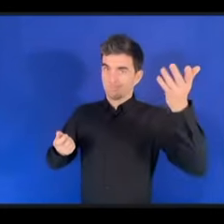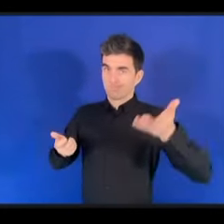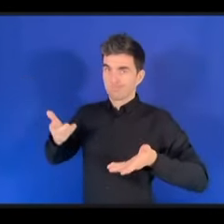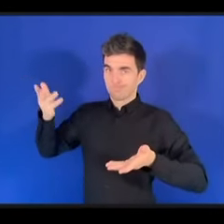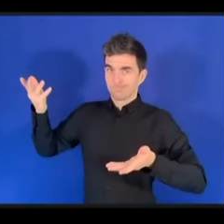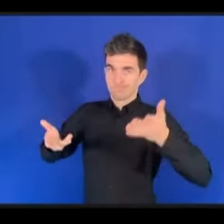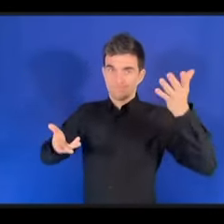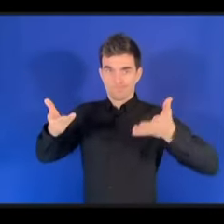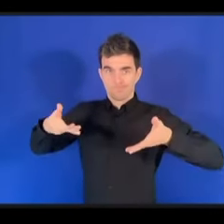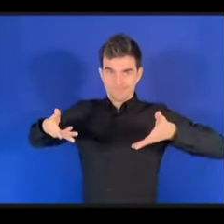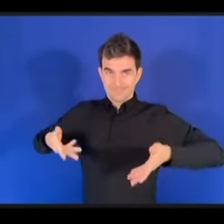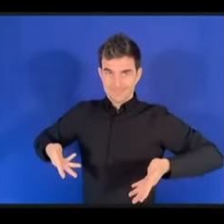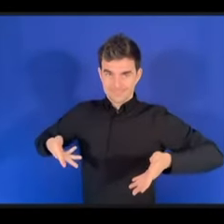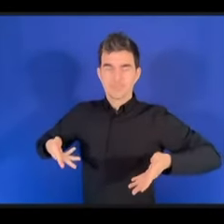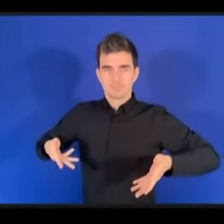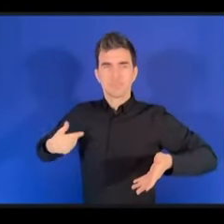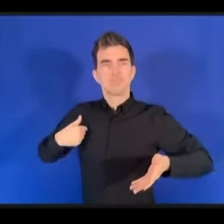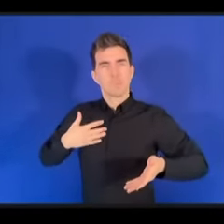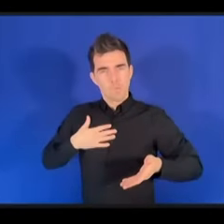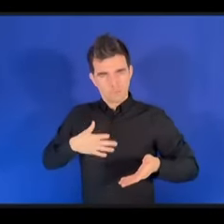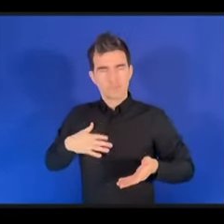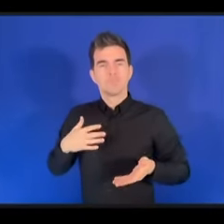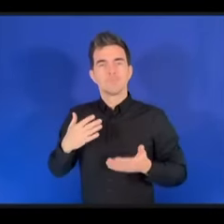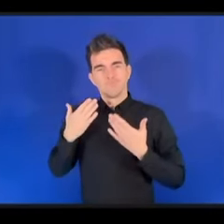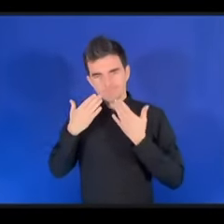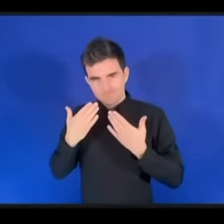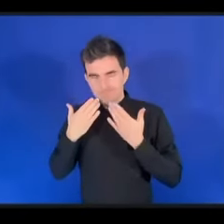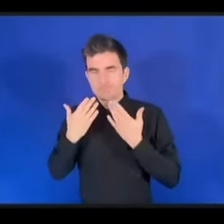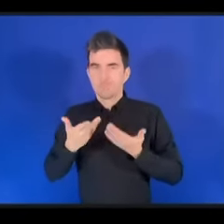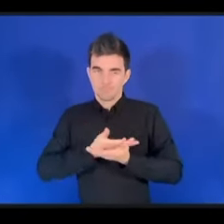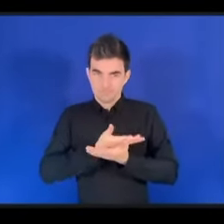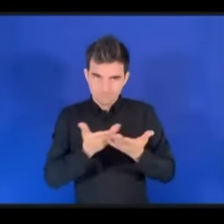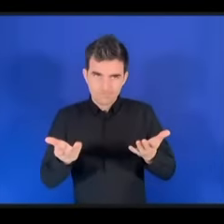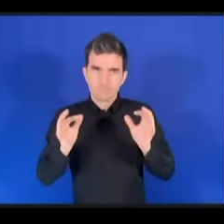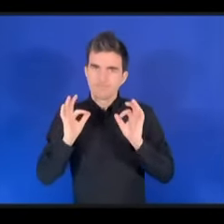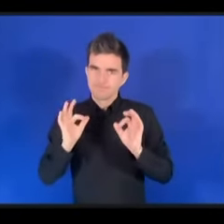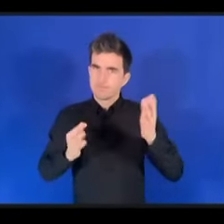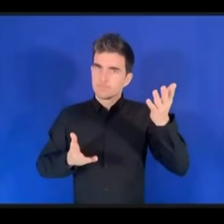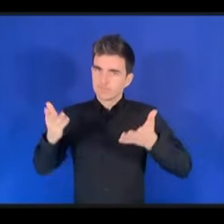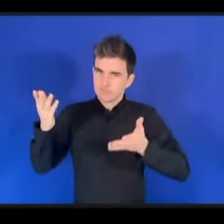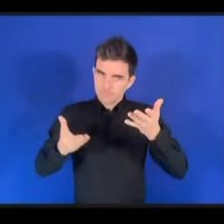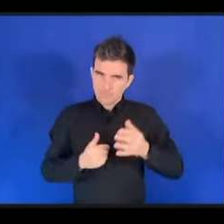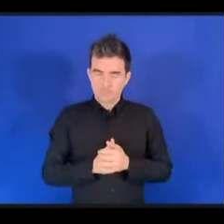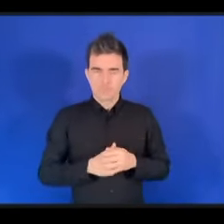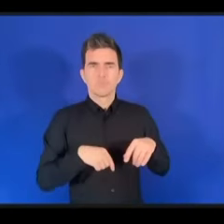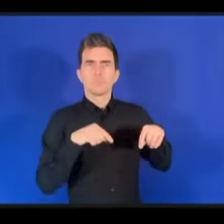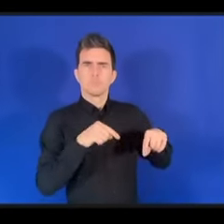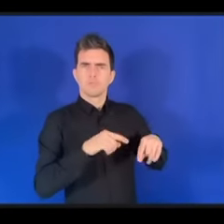The Internet Governance Forum is most important forum in terms of internet policy.